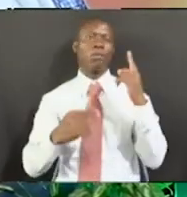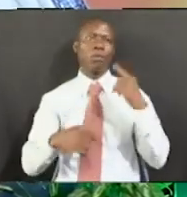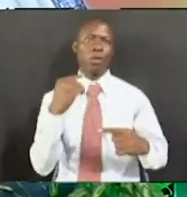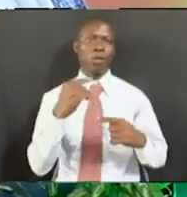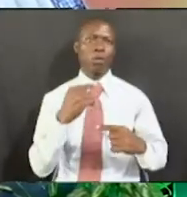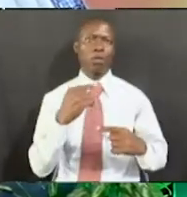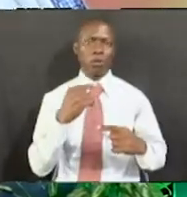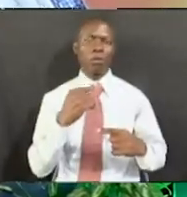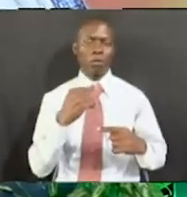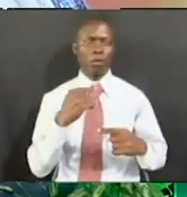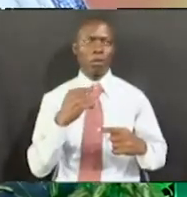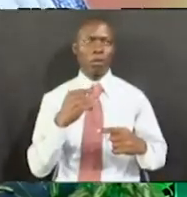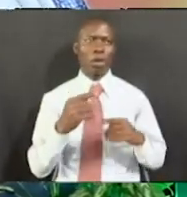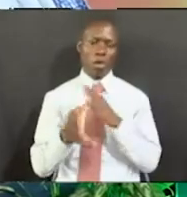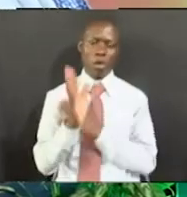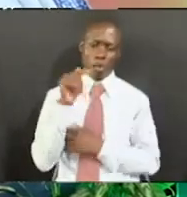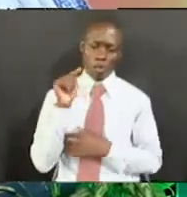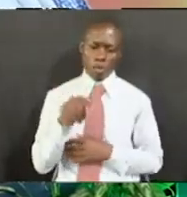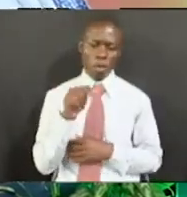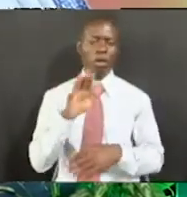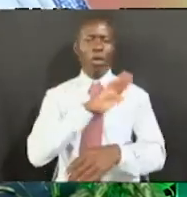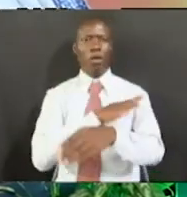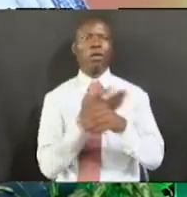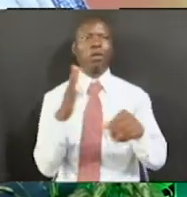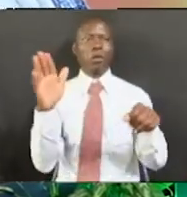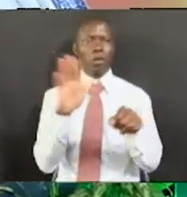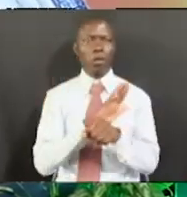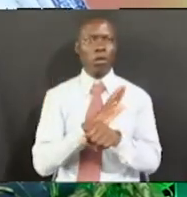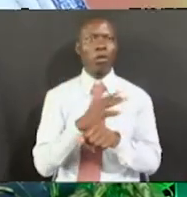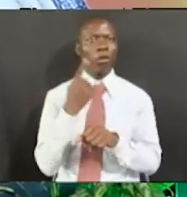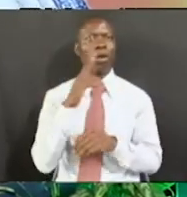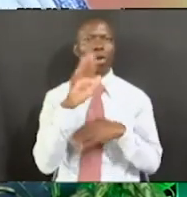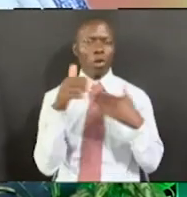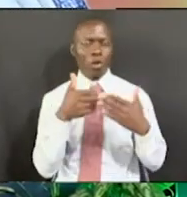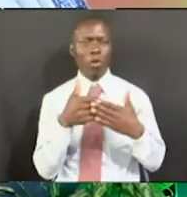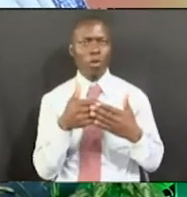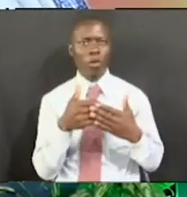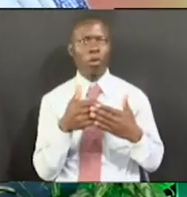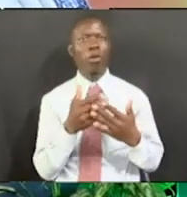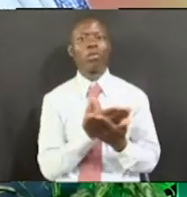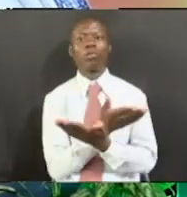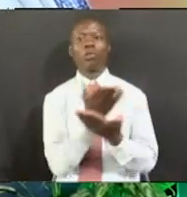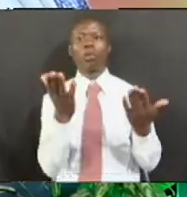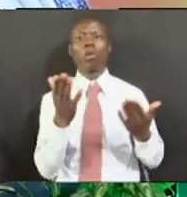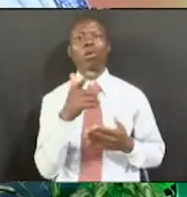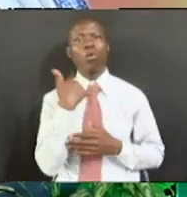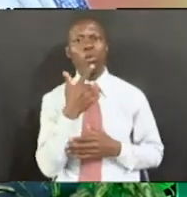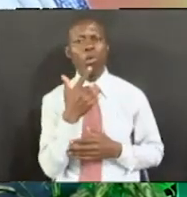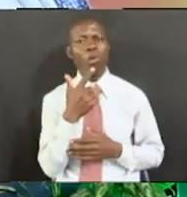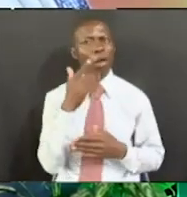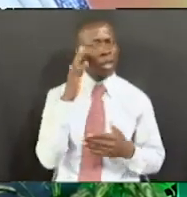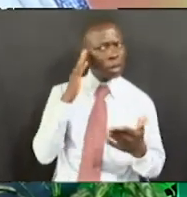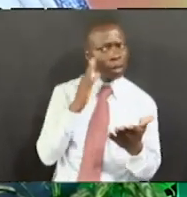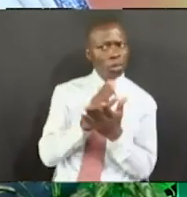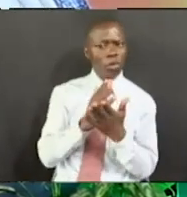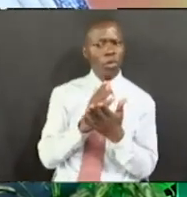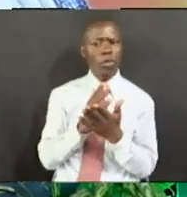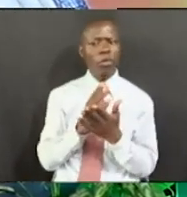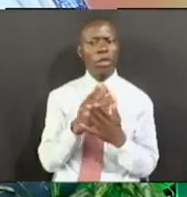This God is powerful to the extent that those who are considered